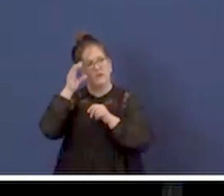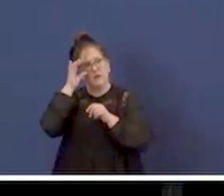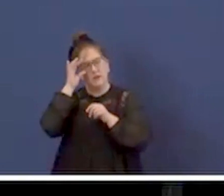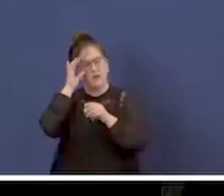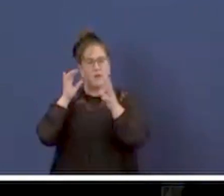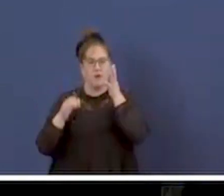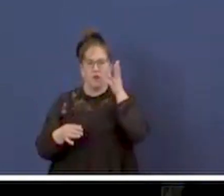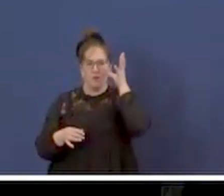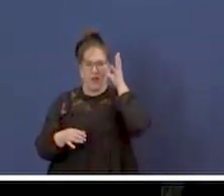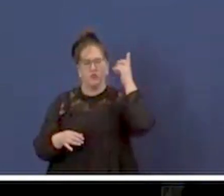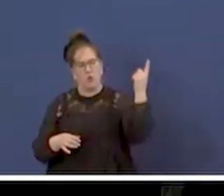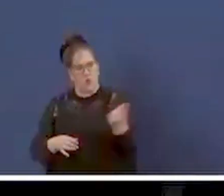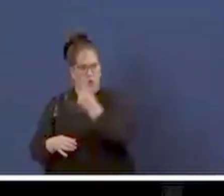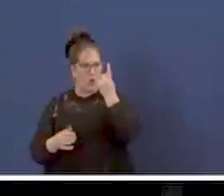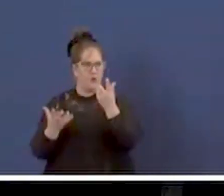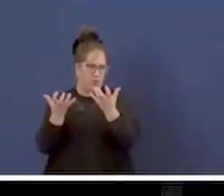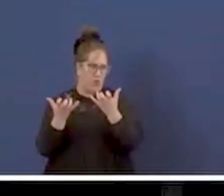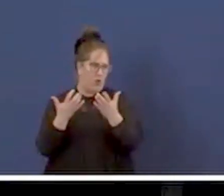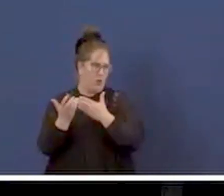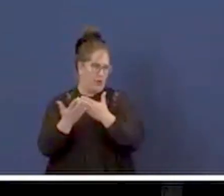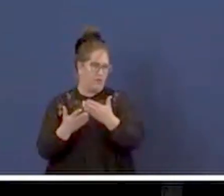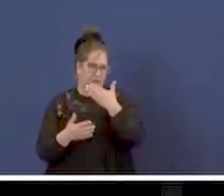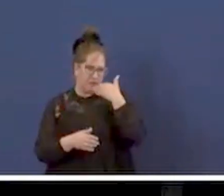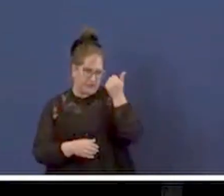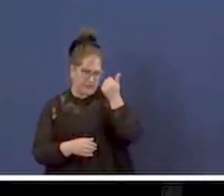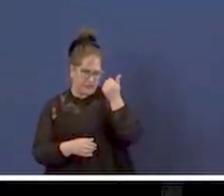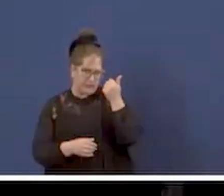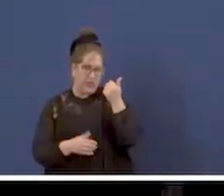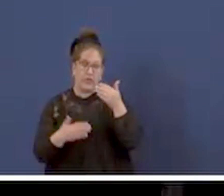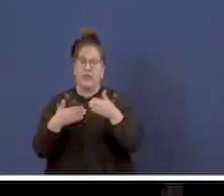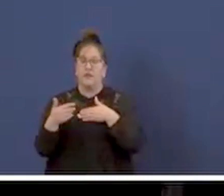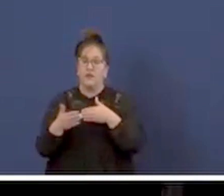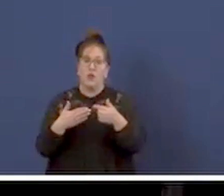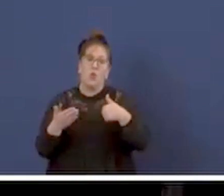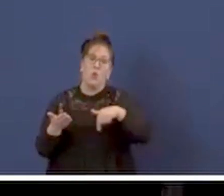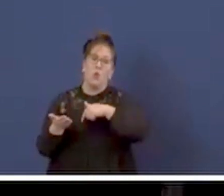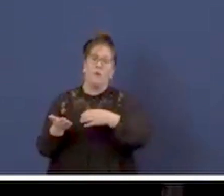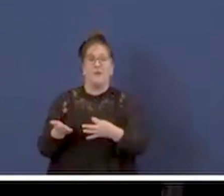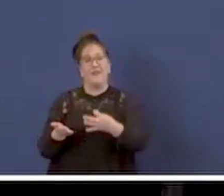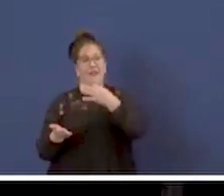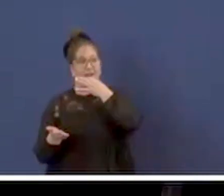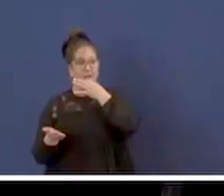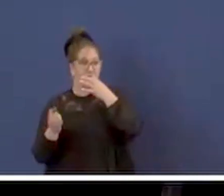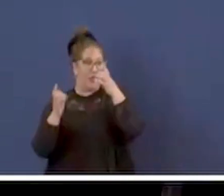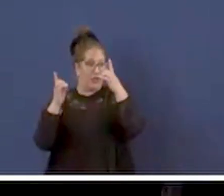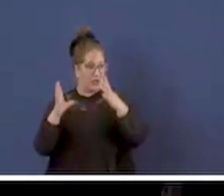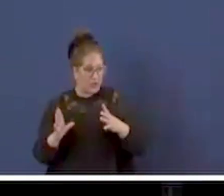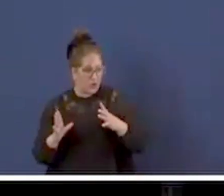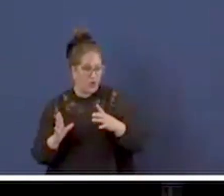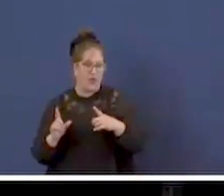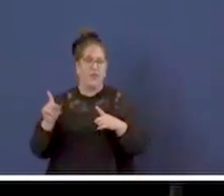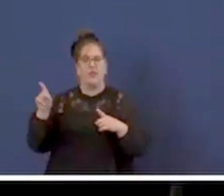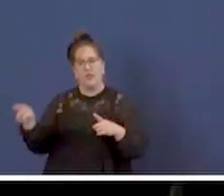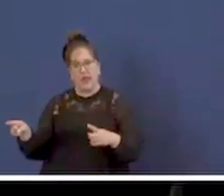parents always want what is best. And even though we might be the expert educators, they are